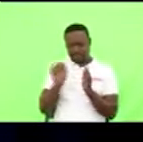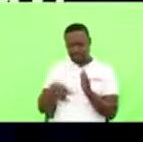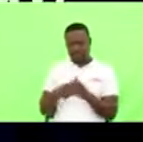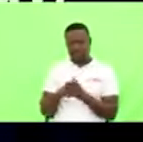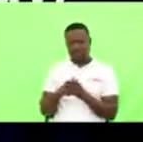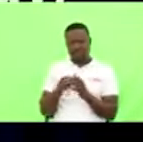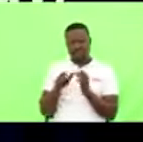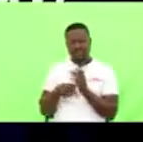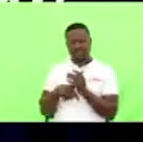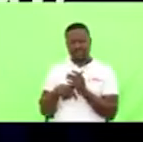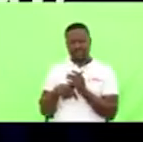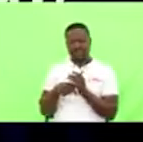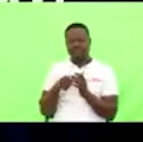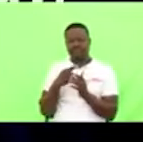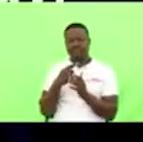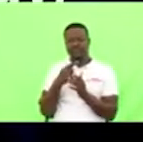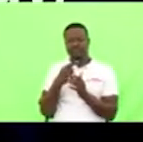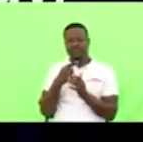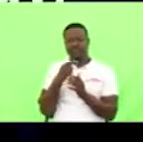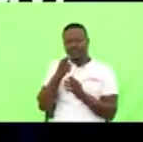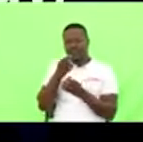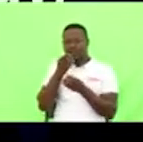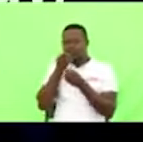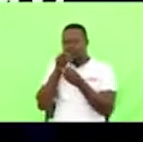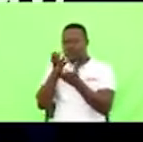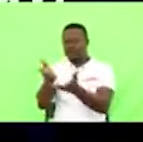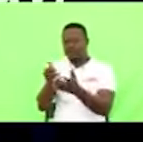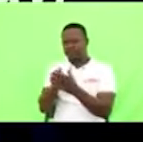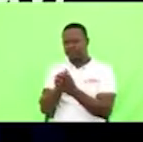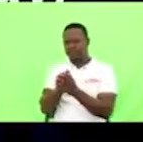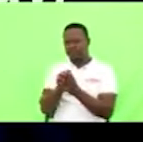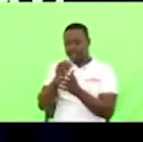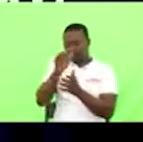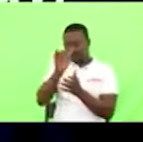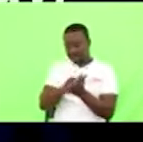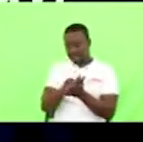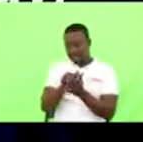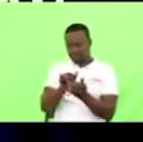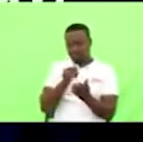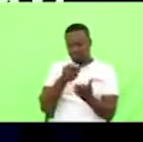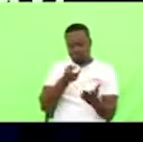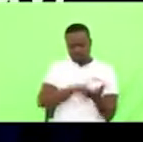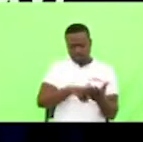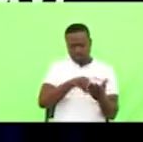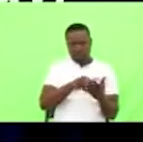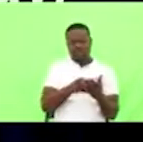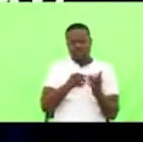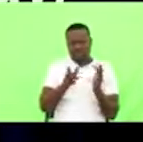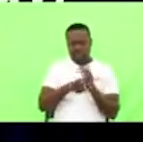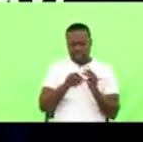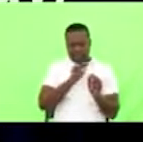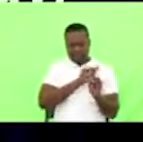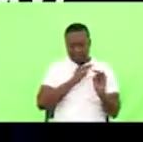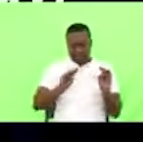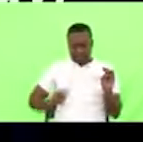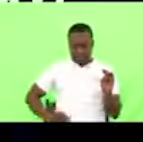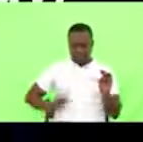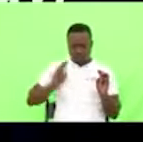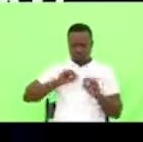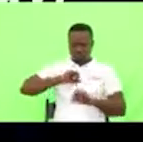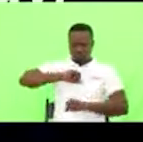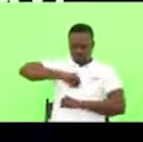46. He told them, this is what is written. The Messiah will suffer